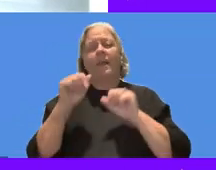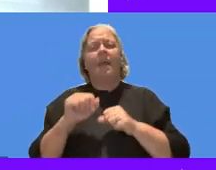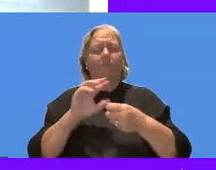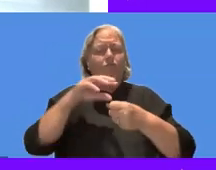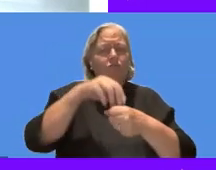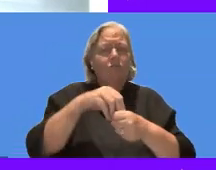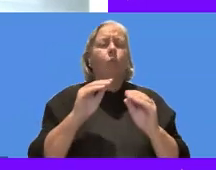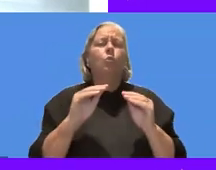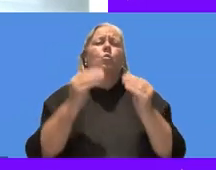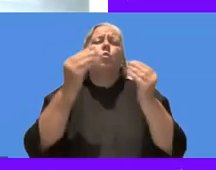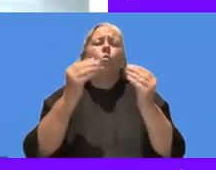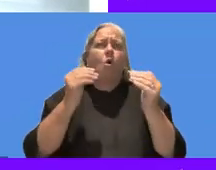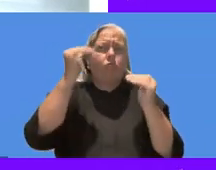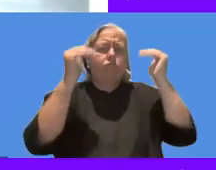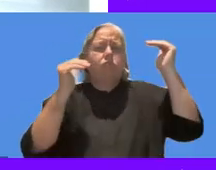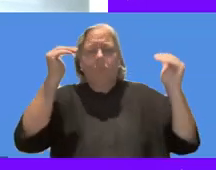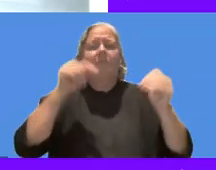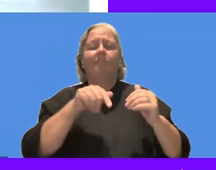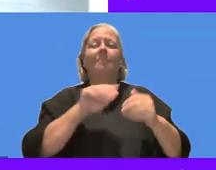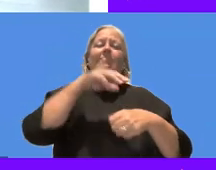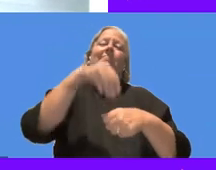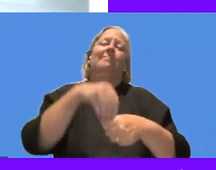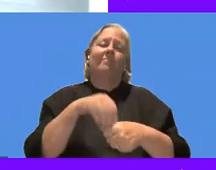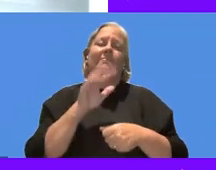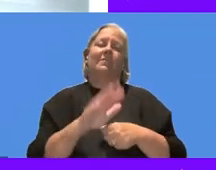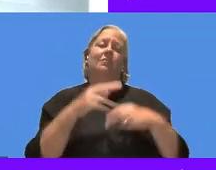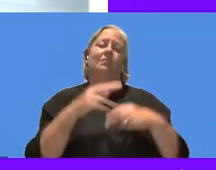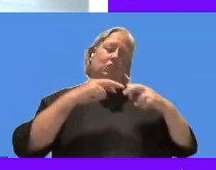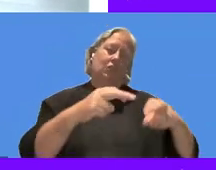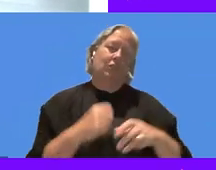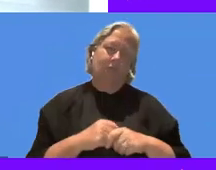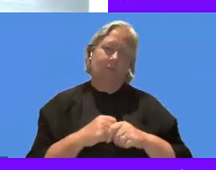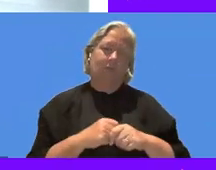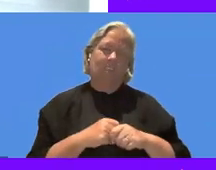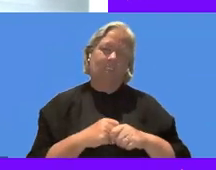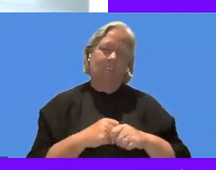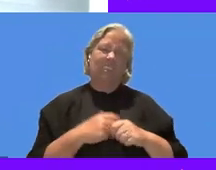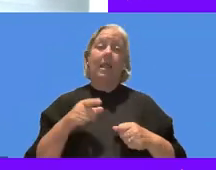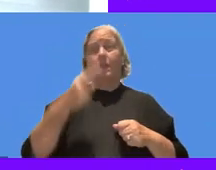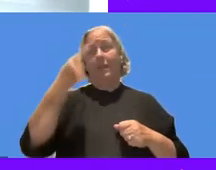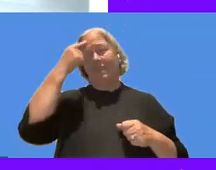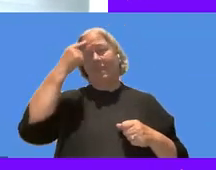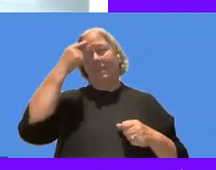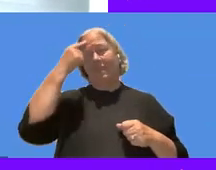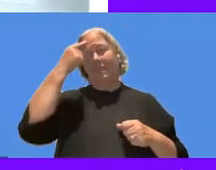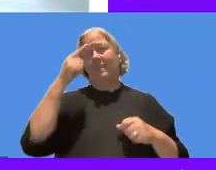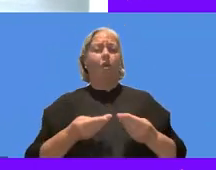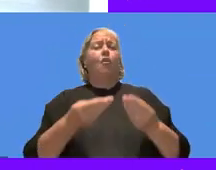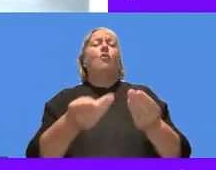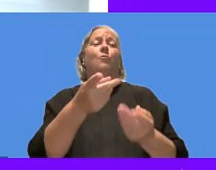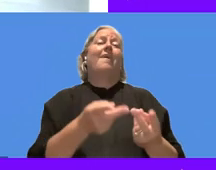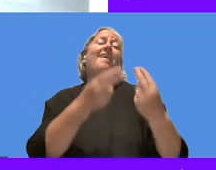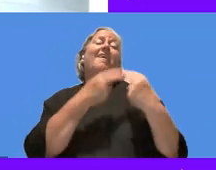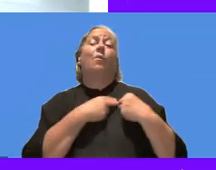the research process. Peer research and participatory research is not just about just like giving ownership to research of young people, although